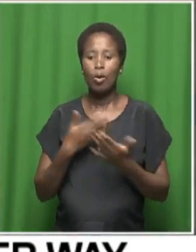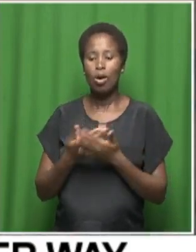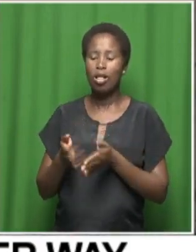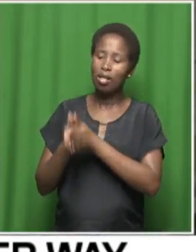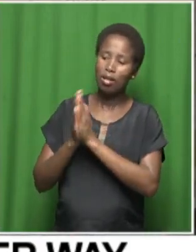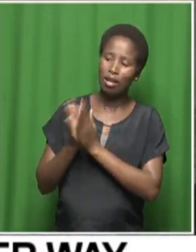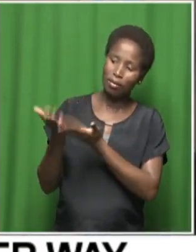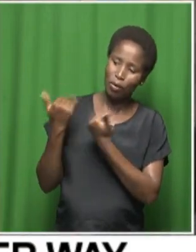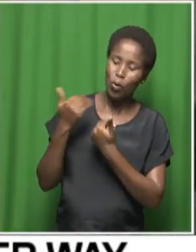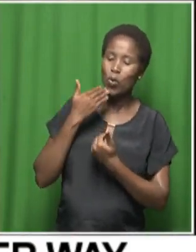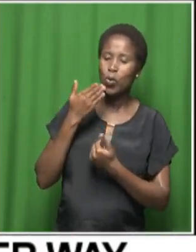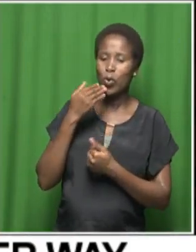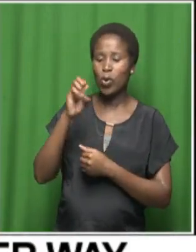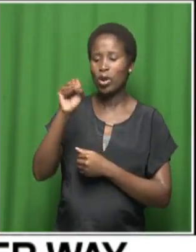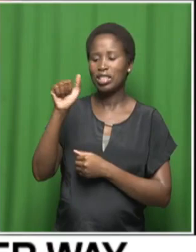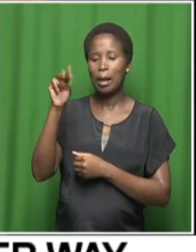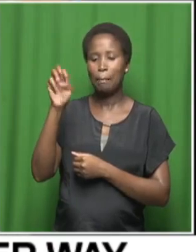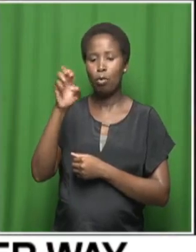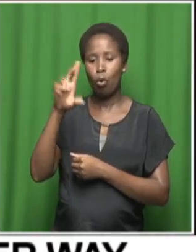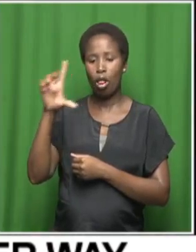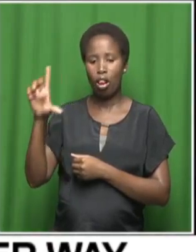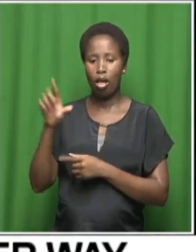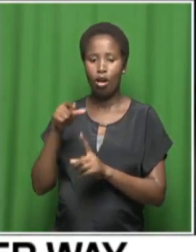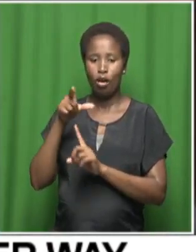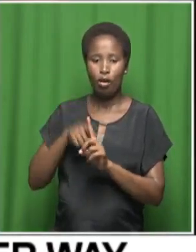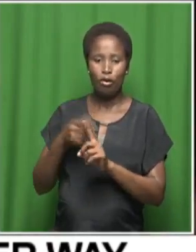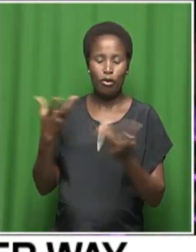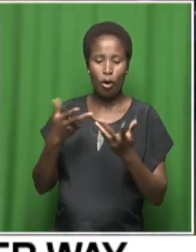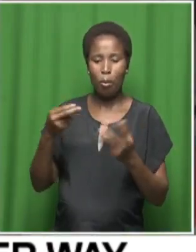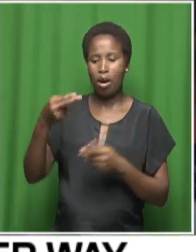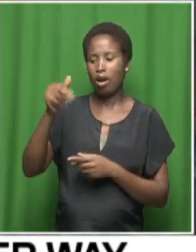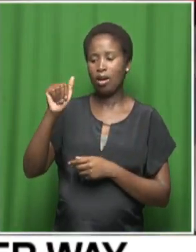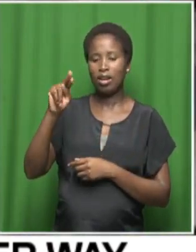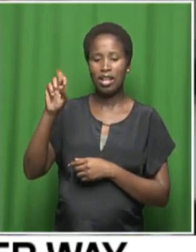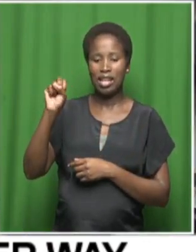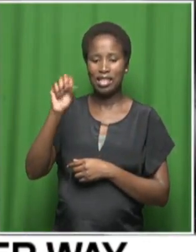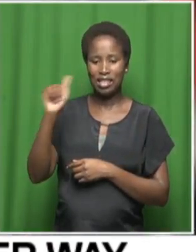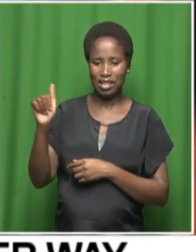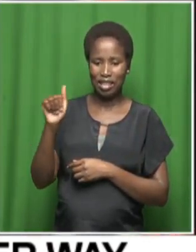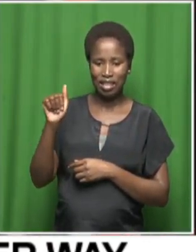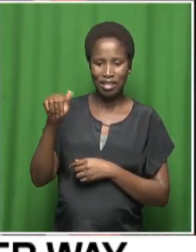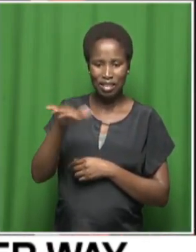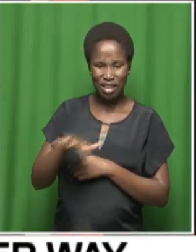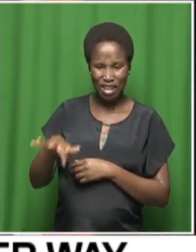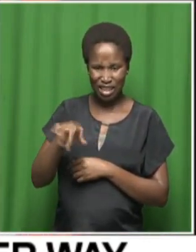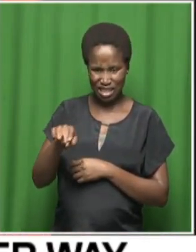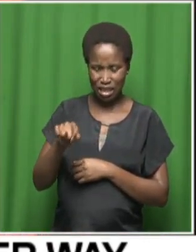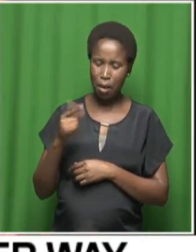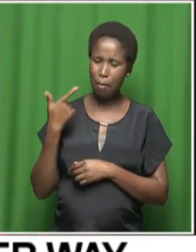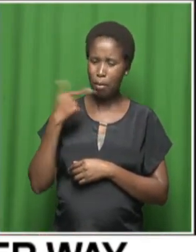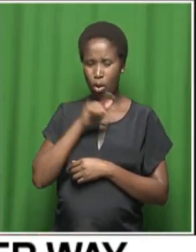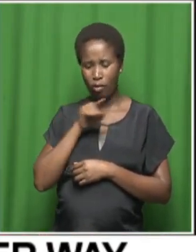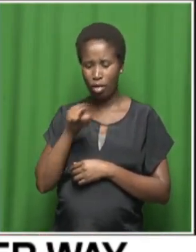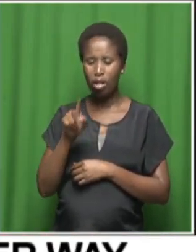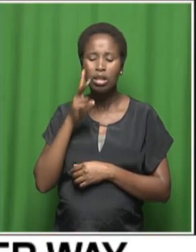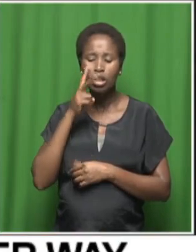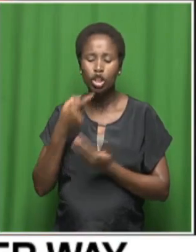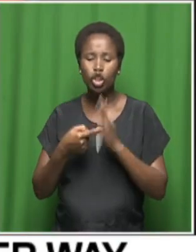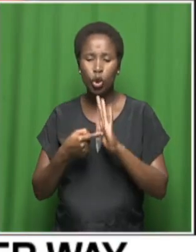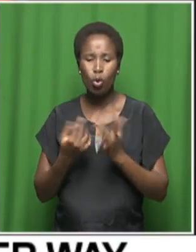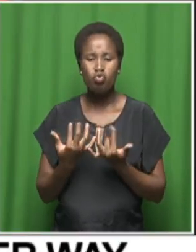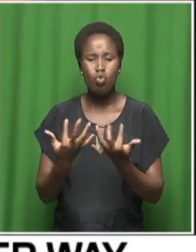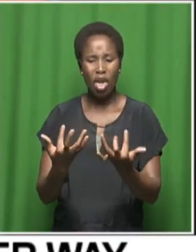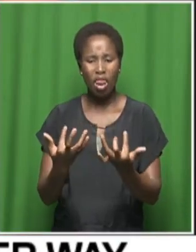from HISA Infrastructure. And this is a beautiful model, Sakina, just showing how green hydrogen